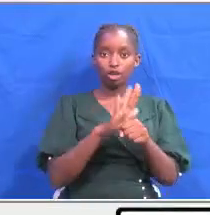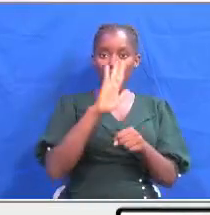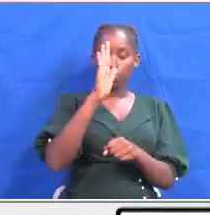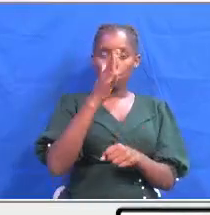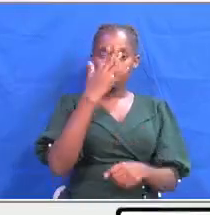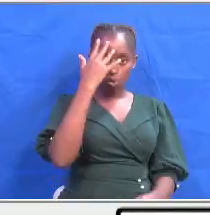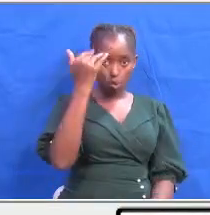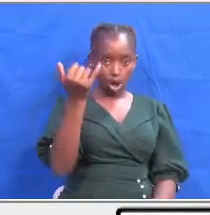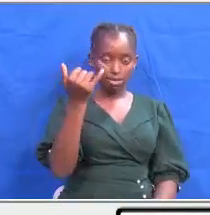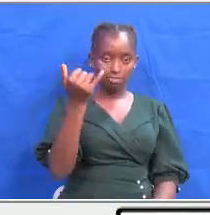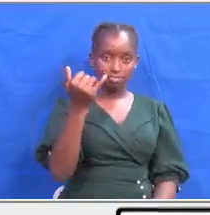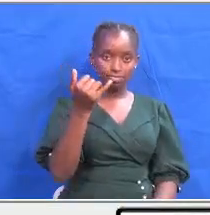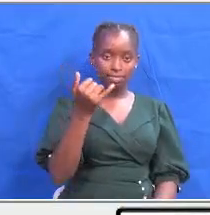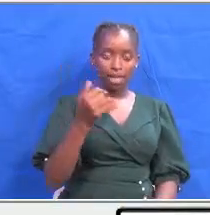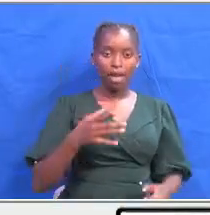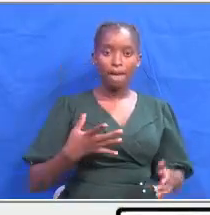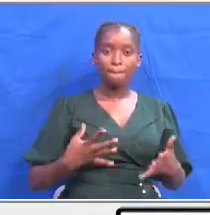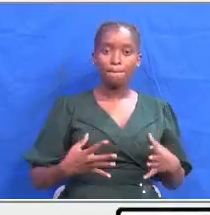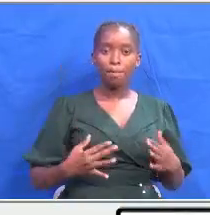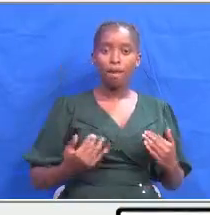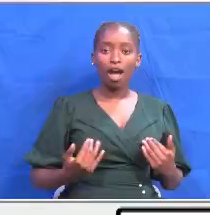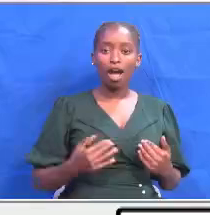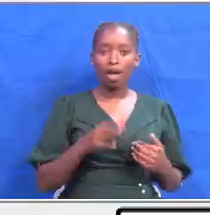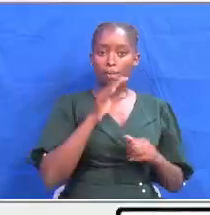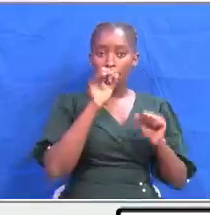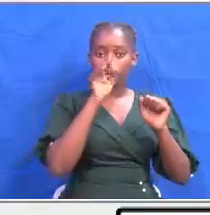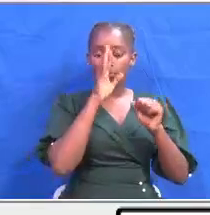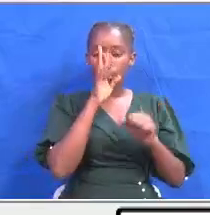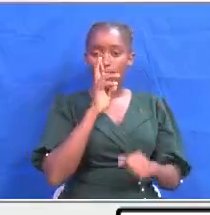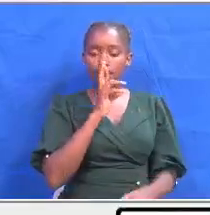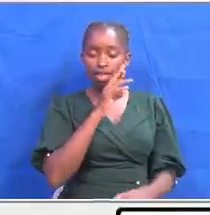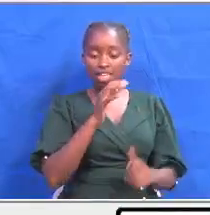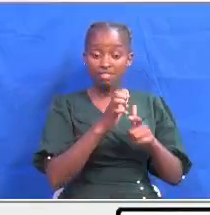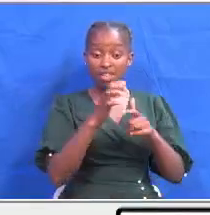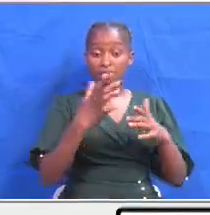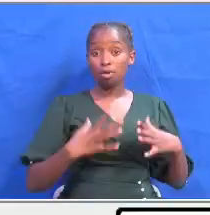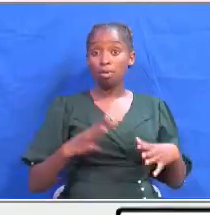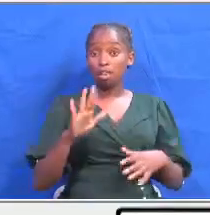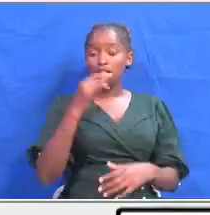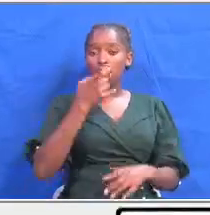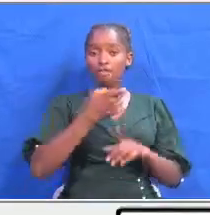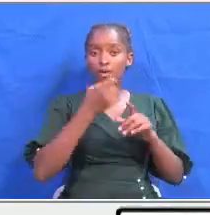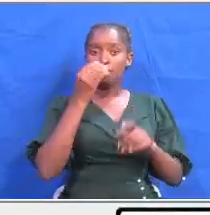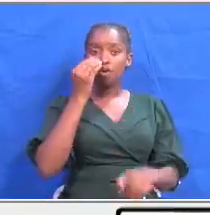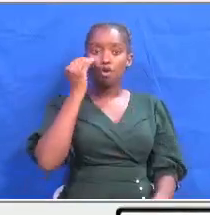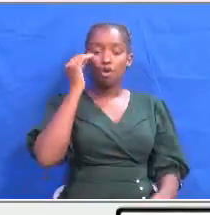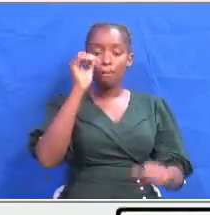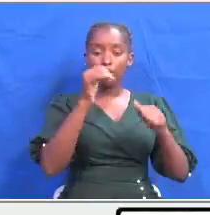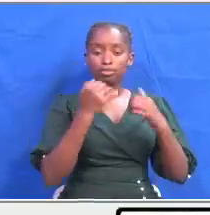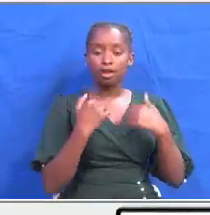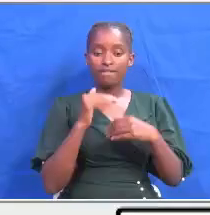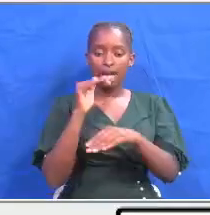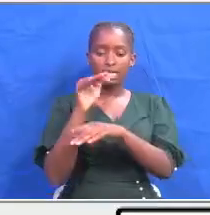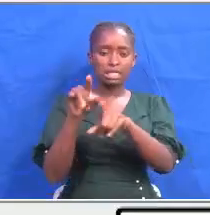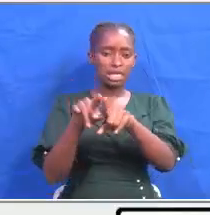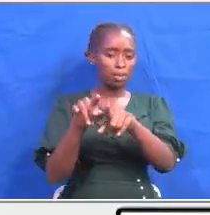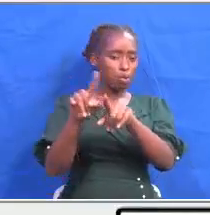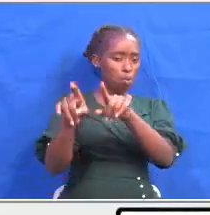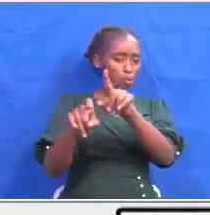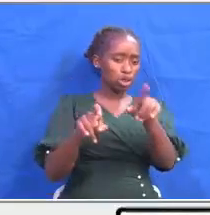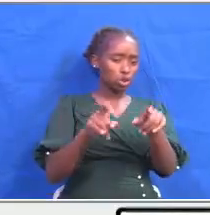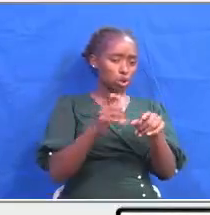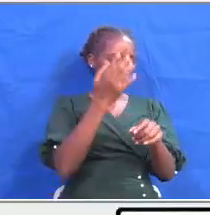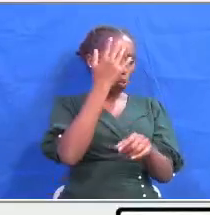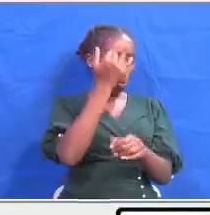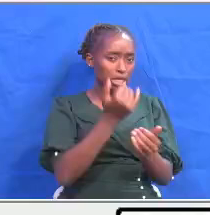because people will be asking, even his people from home will be asking one question. Where are the children of